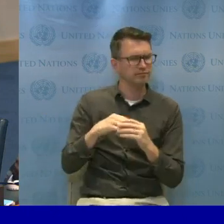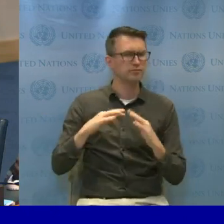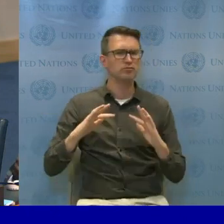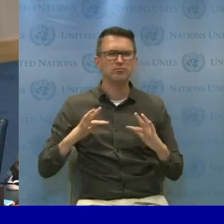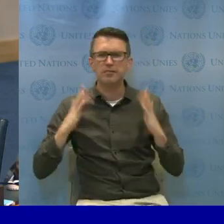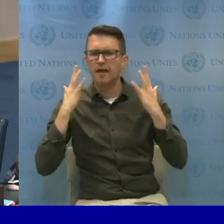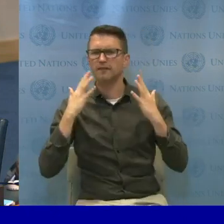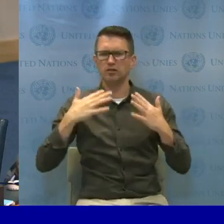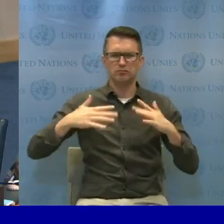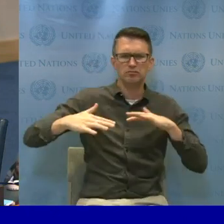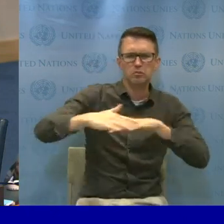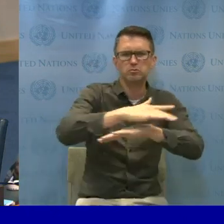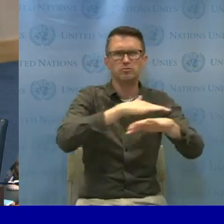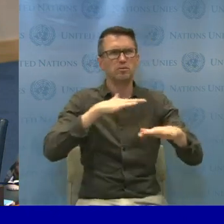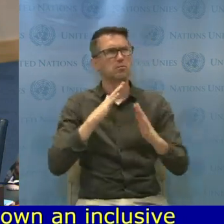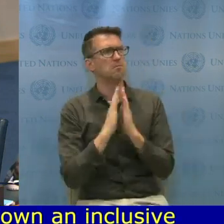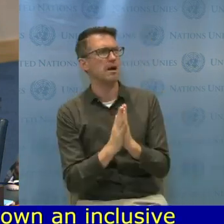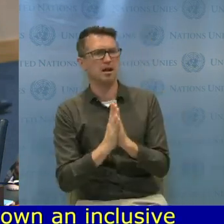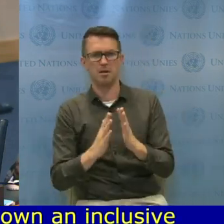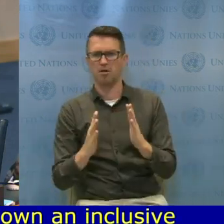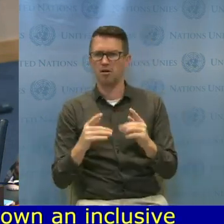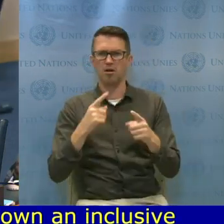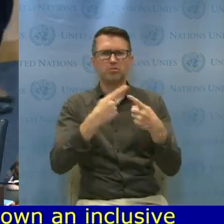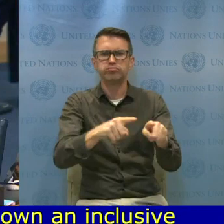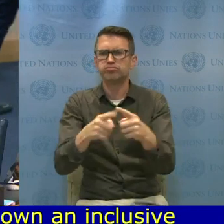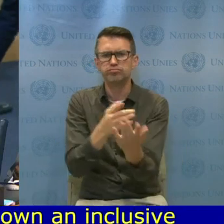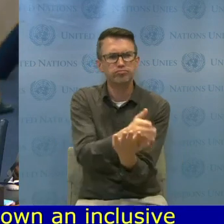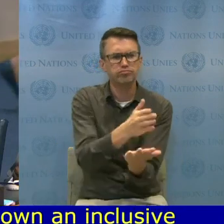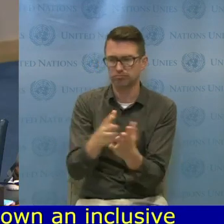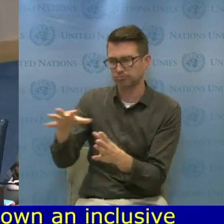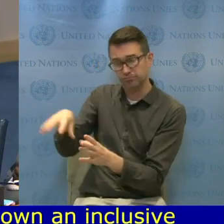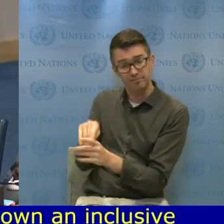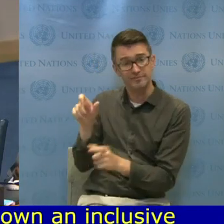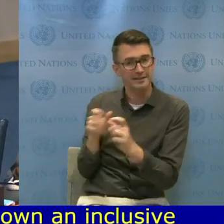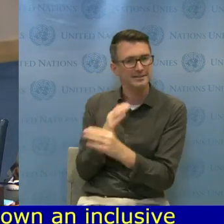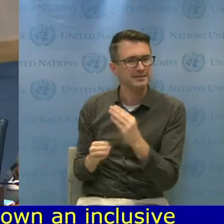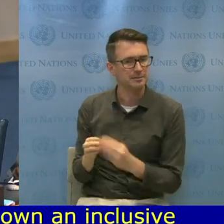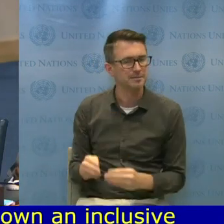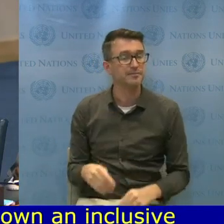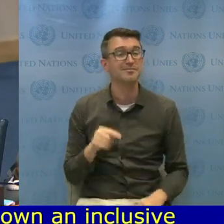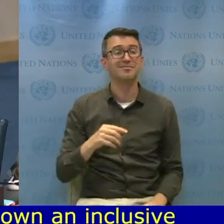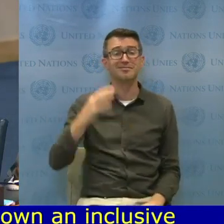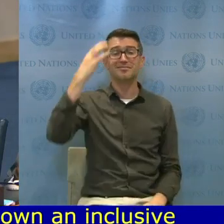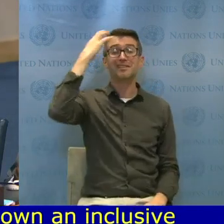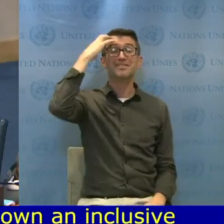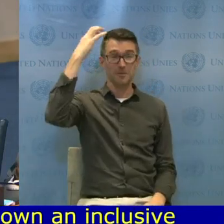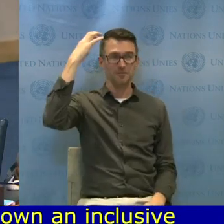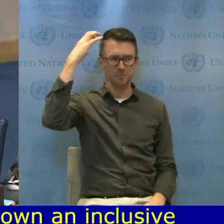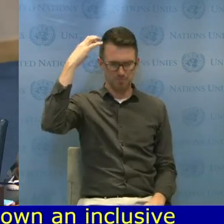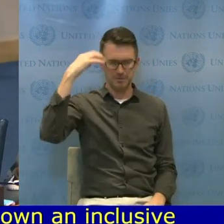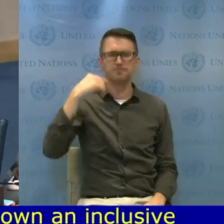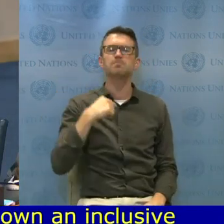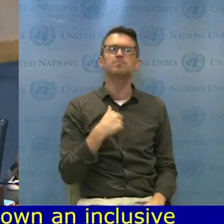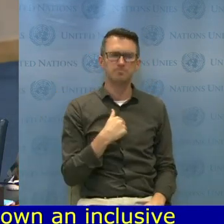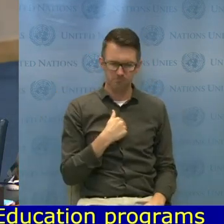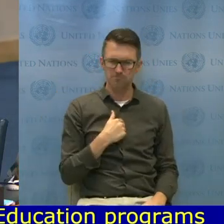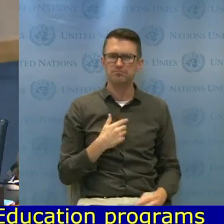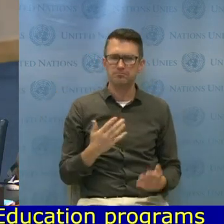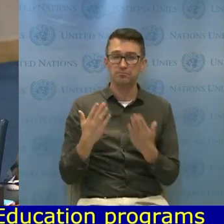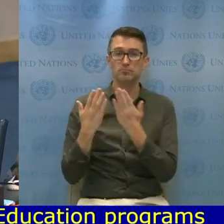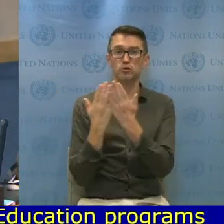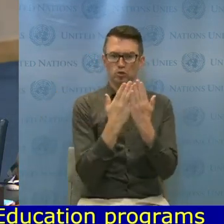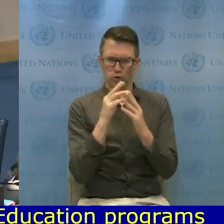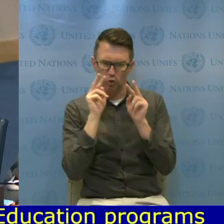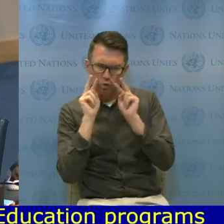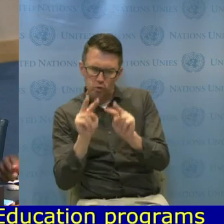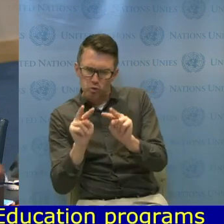children, schools for children with special needs, and disabled care centers for different kinds of disabilities